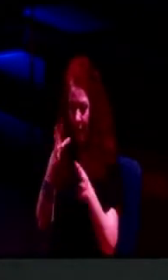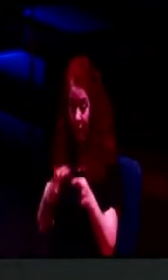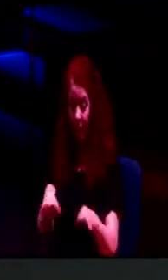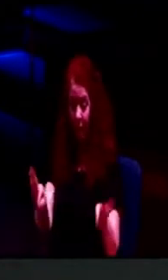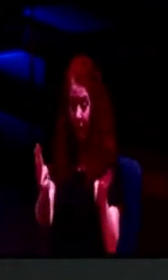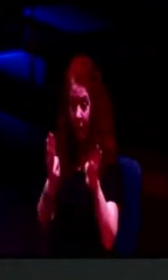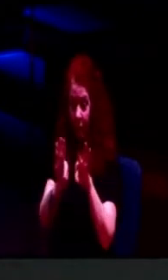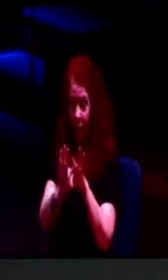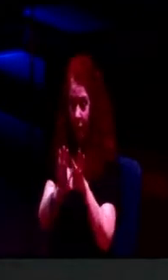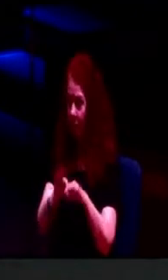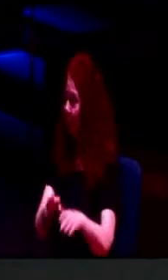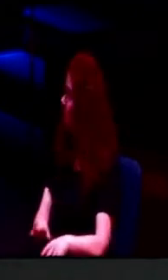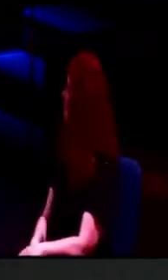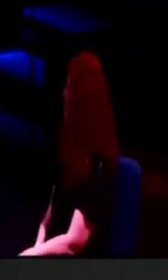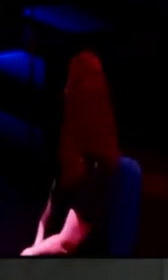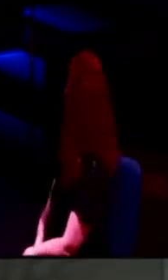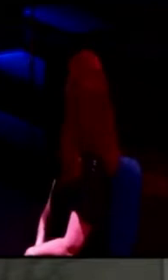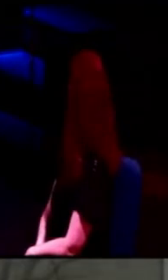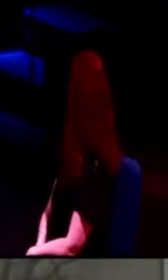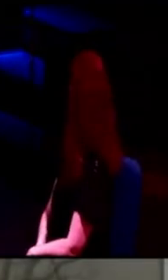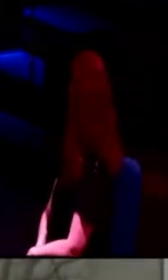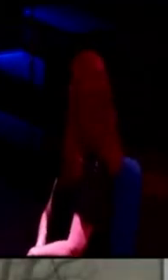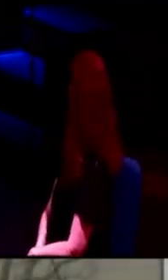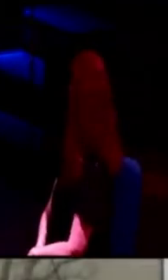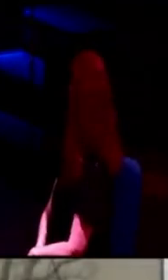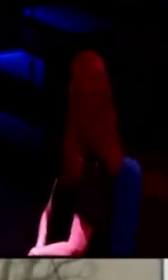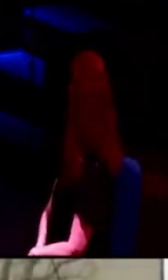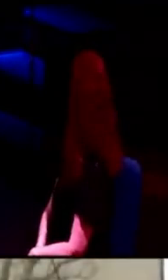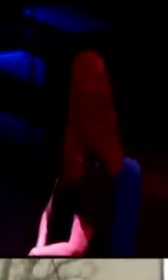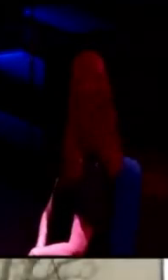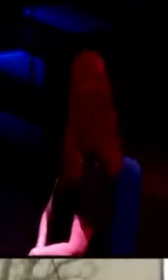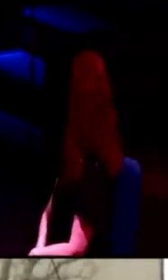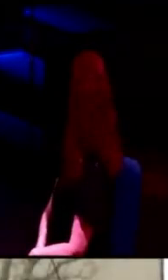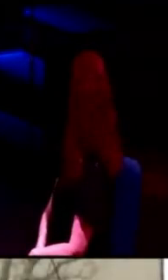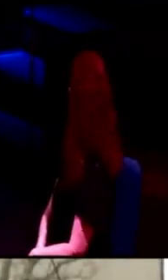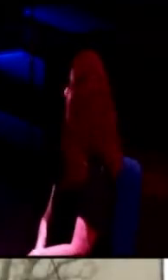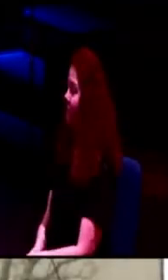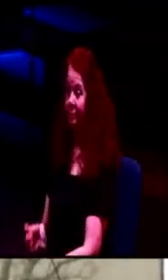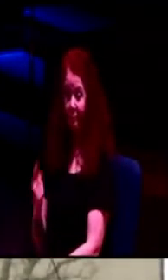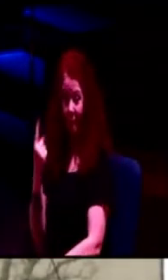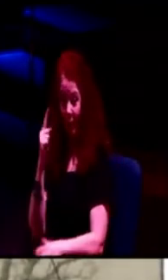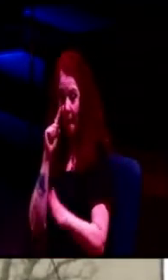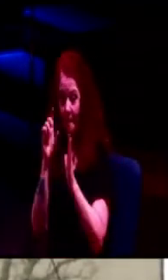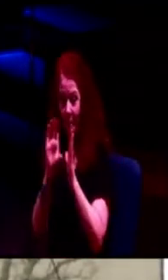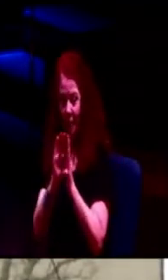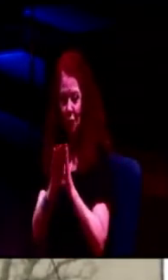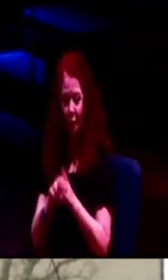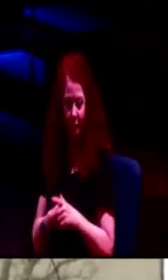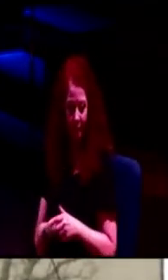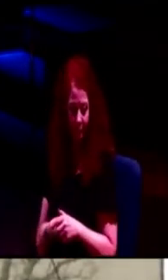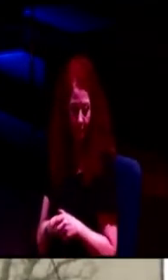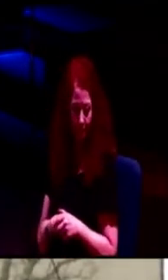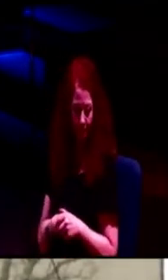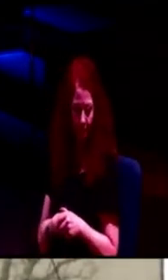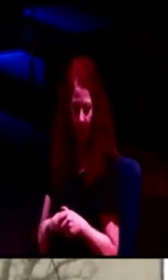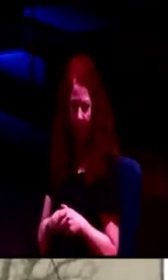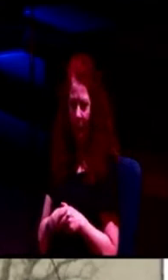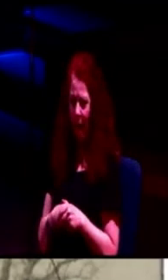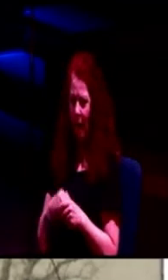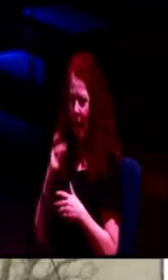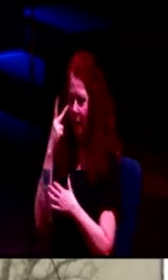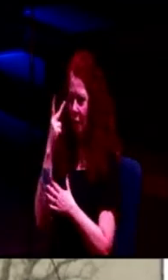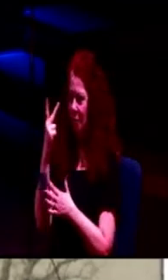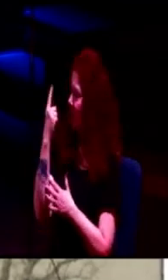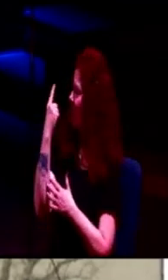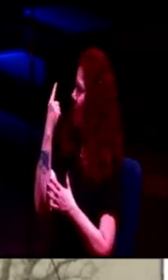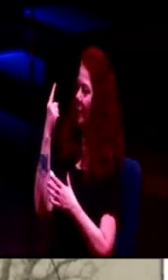morning. Oh, it was almost there. There it is. Okay. This is a picture. Has anybody seen this picture? Raise your